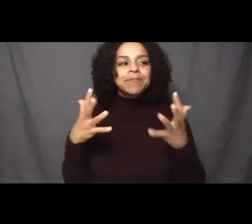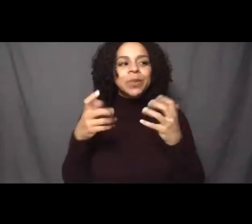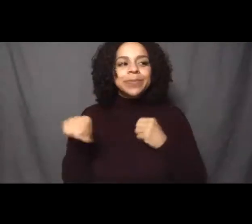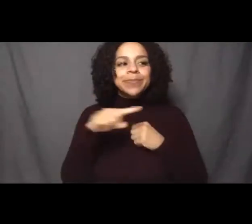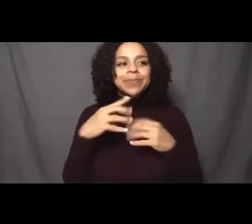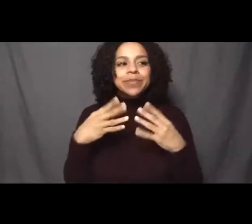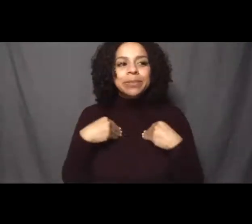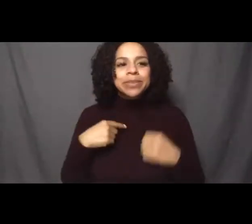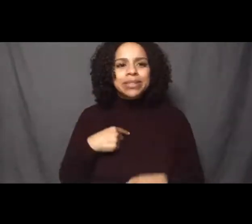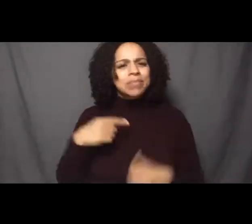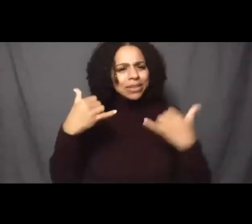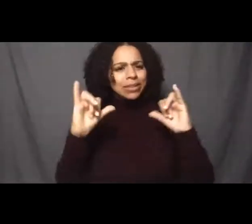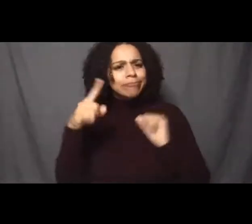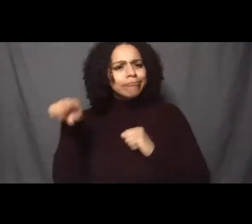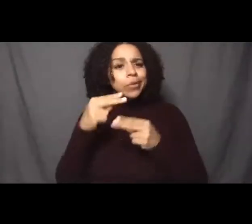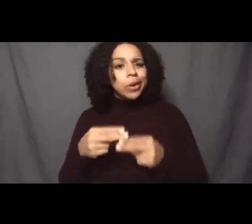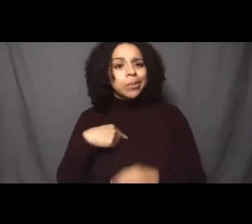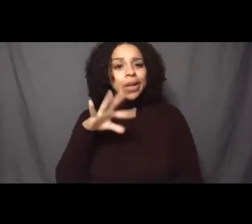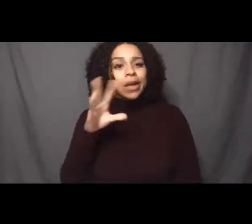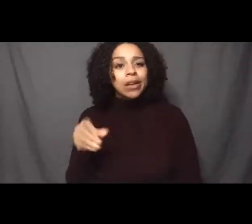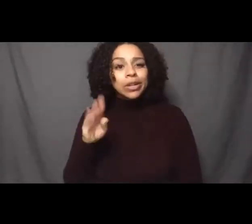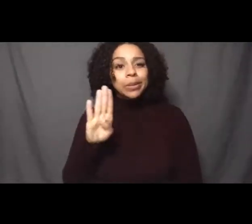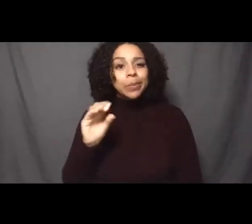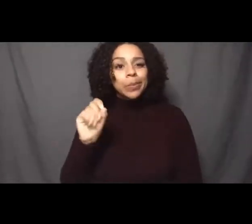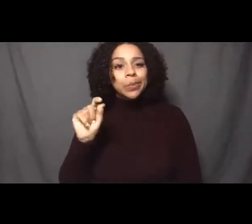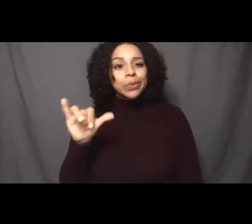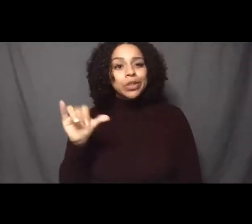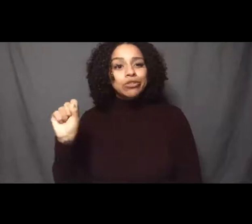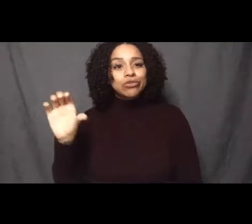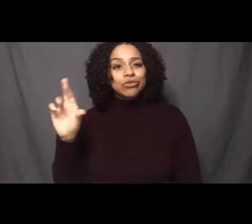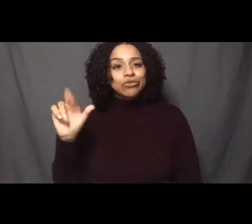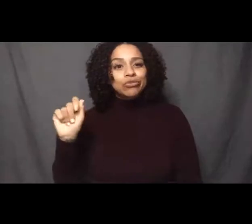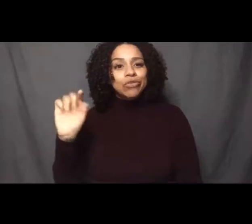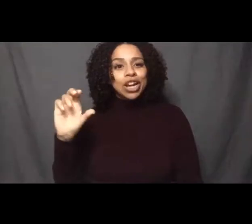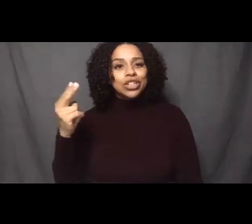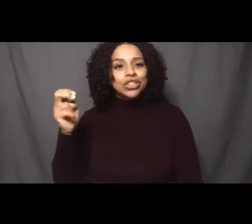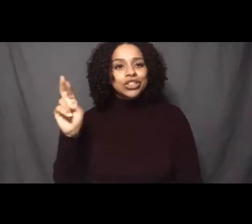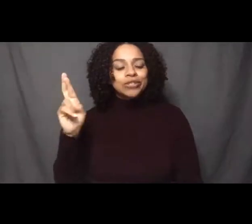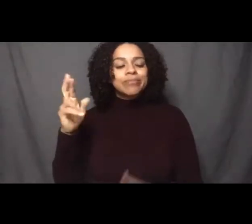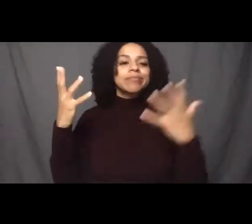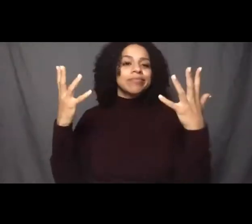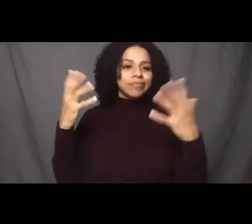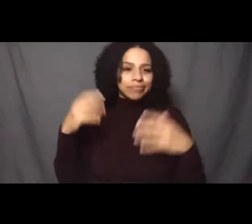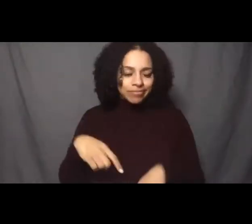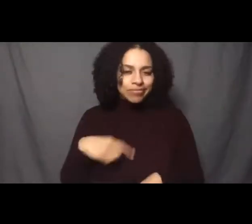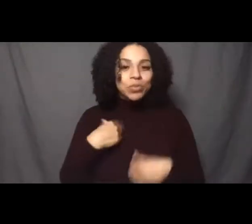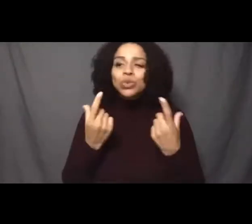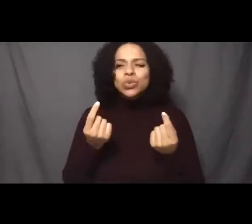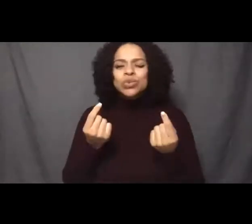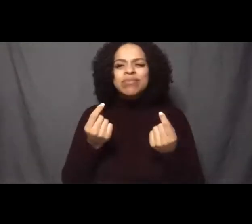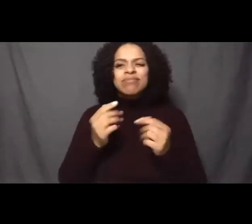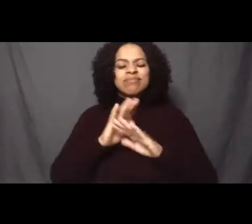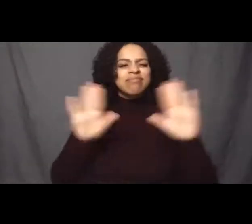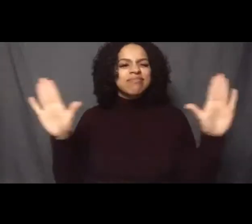called African booty scratcher. So day by day, I made myself just a little bigger. I made my Blackness so visible they would